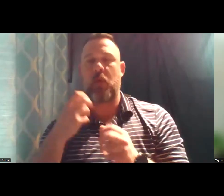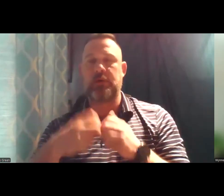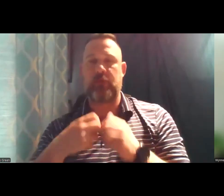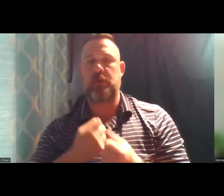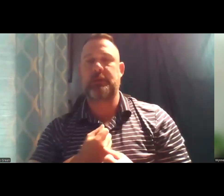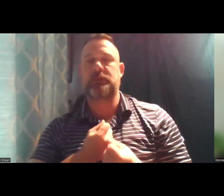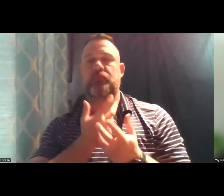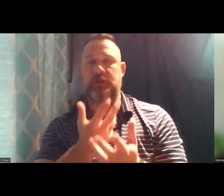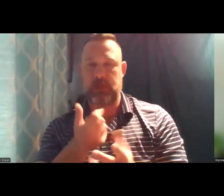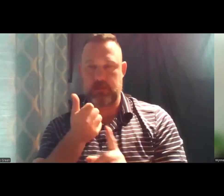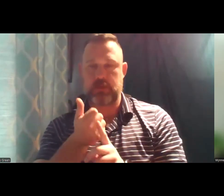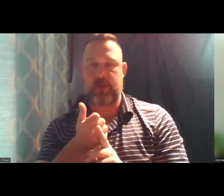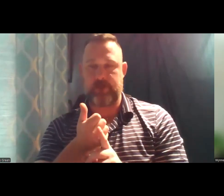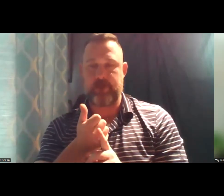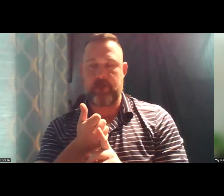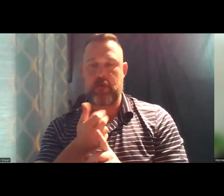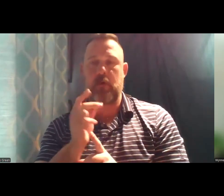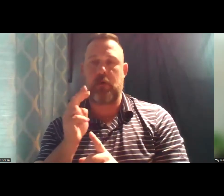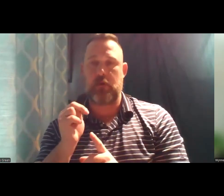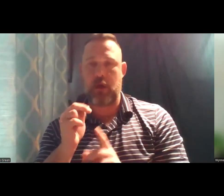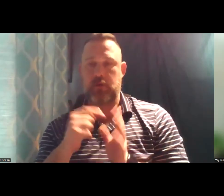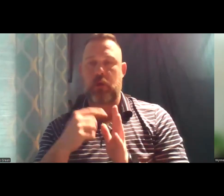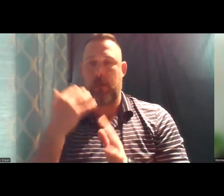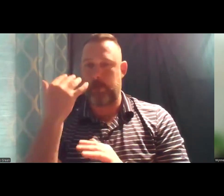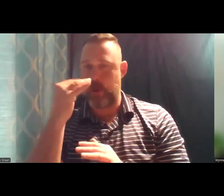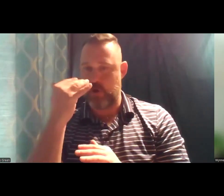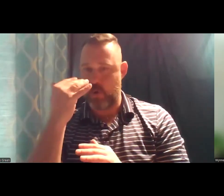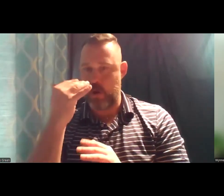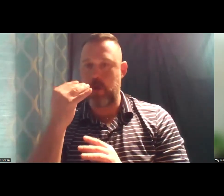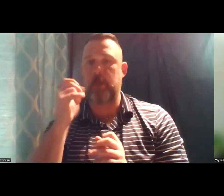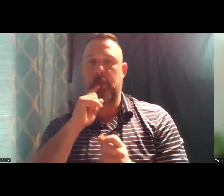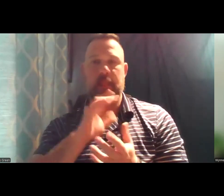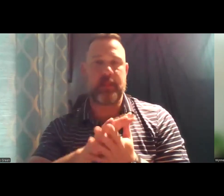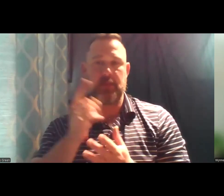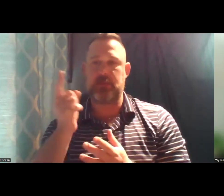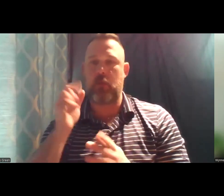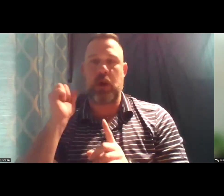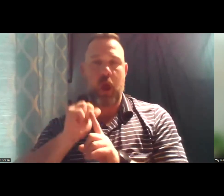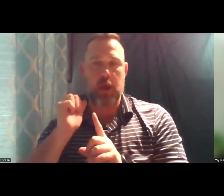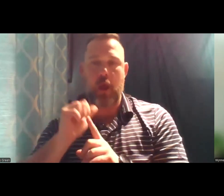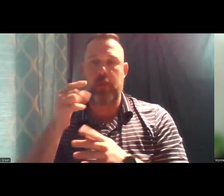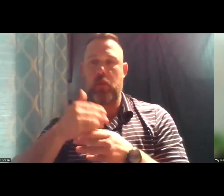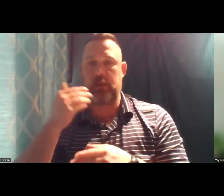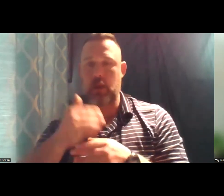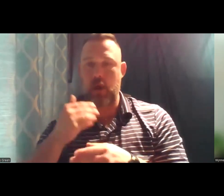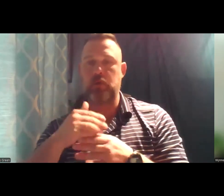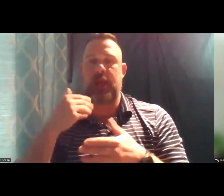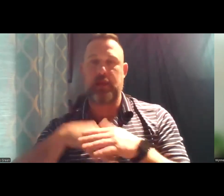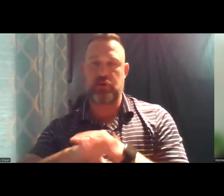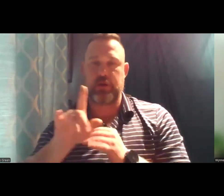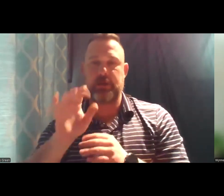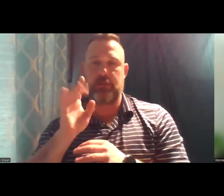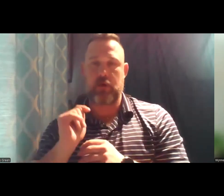expressing himself. Dawn exhibited paranoia, believing someone was knocking on his windows and entering his